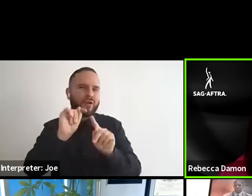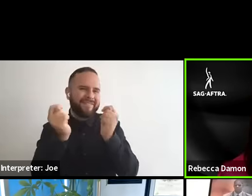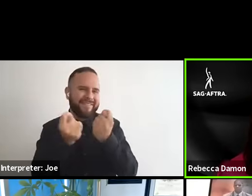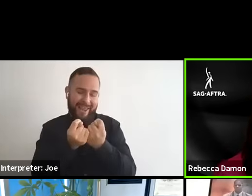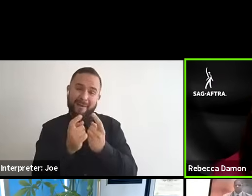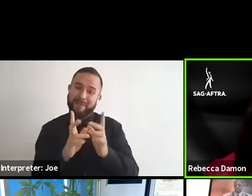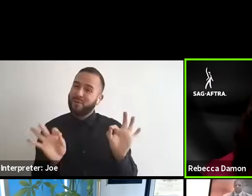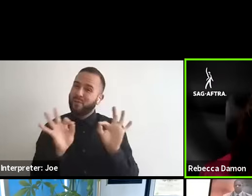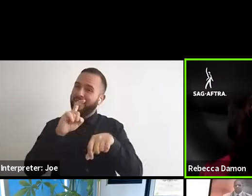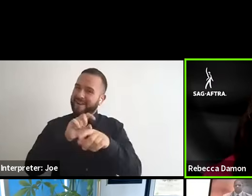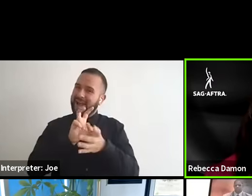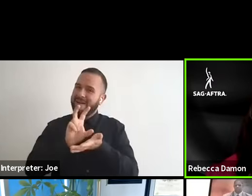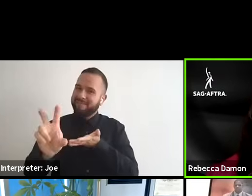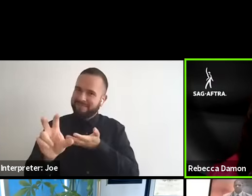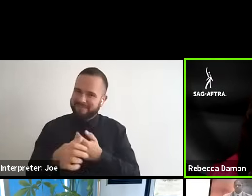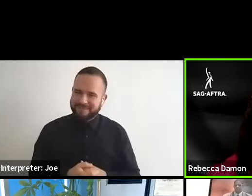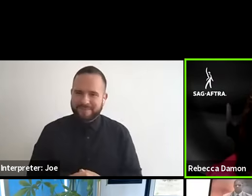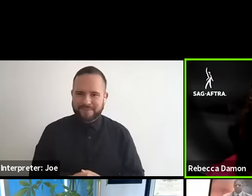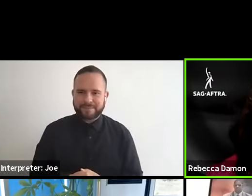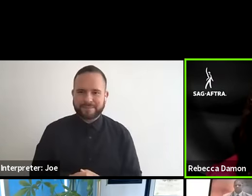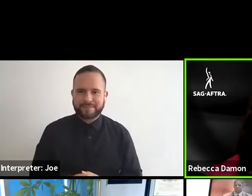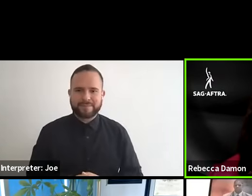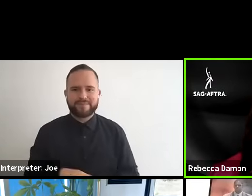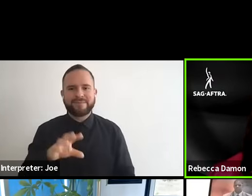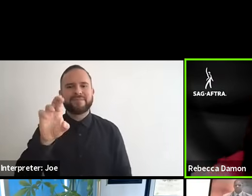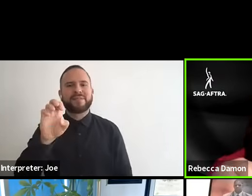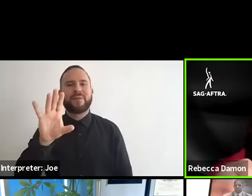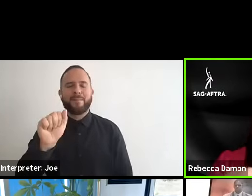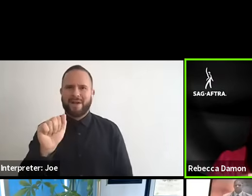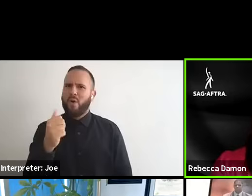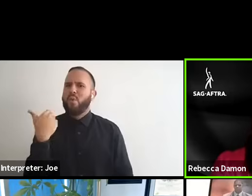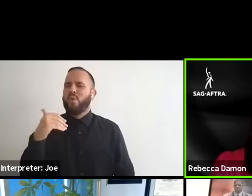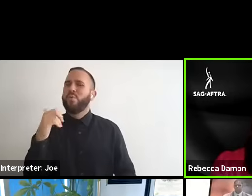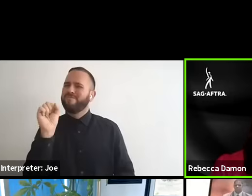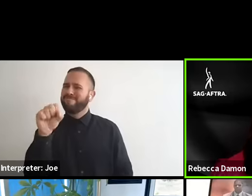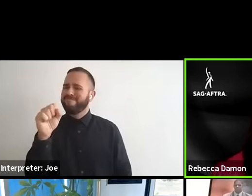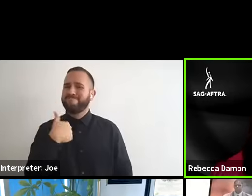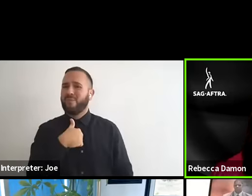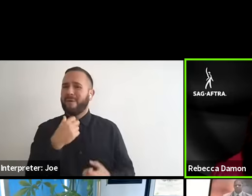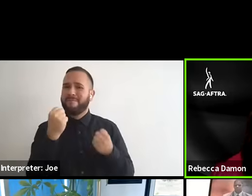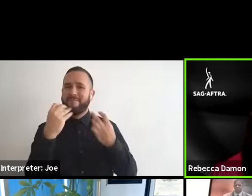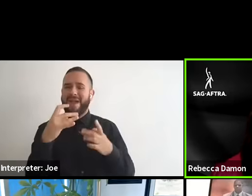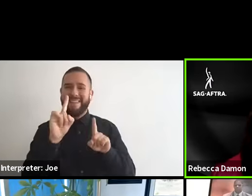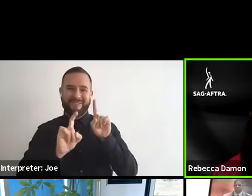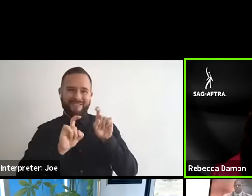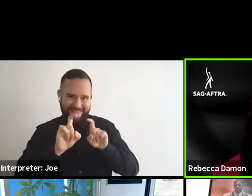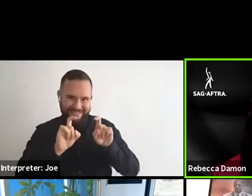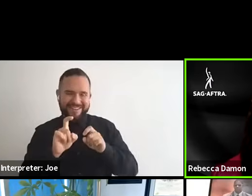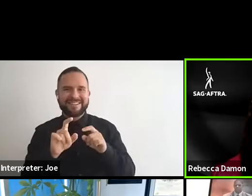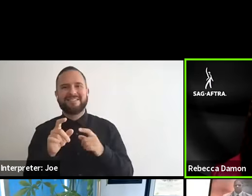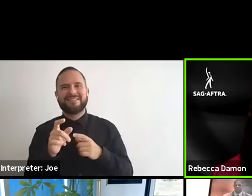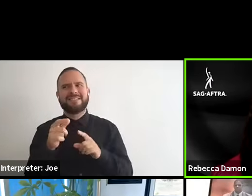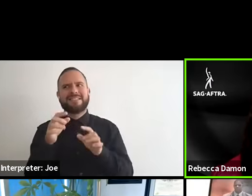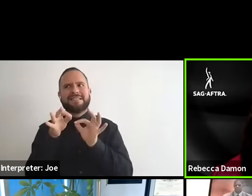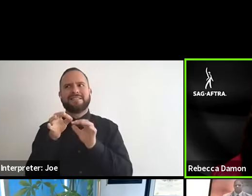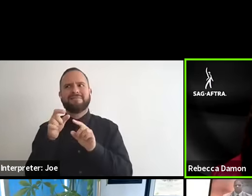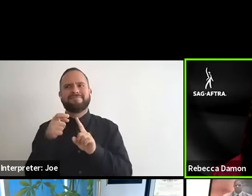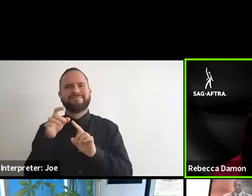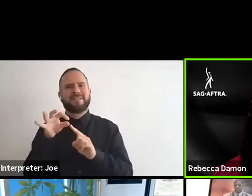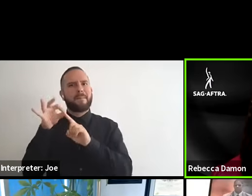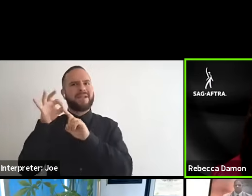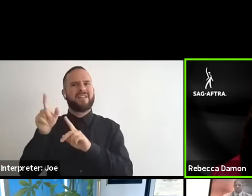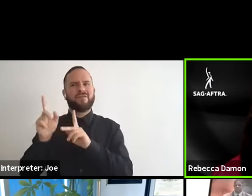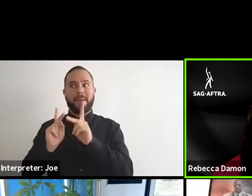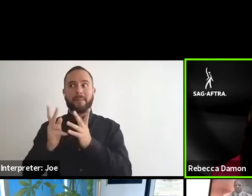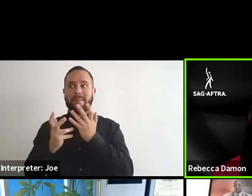Yeah, we have a lot of questions that sort of fall into the bucket of people transitioning either from one area to another